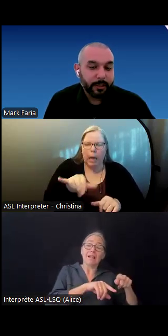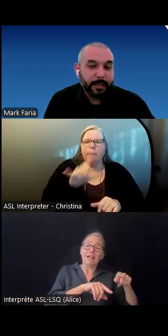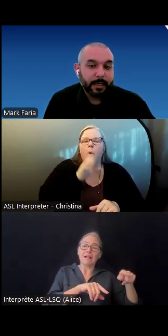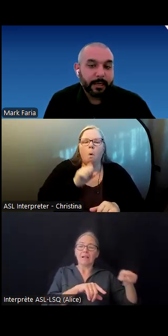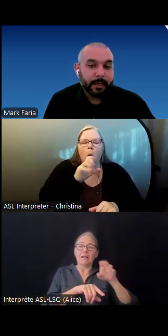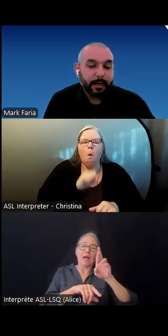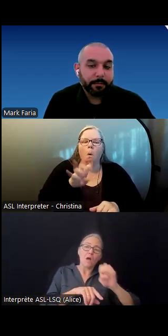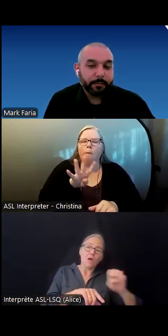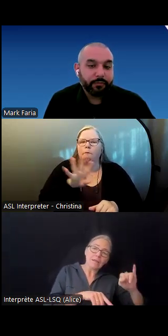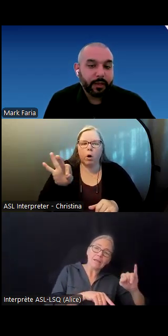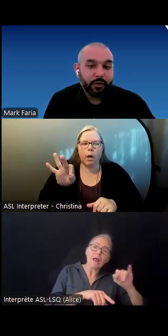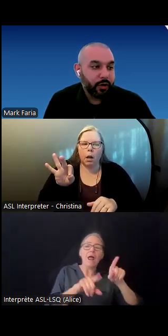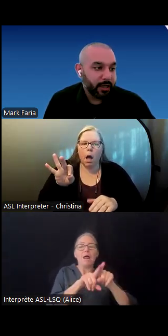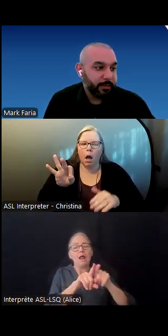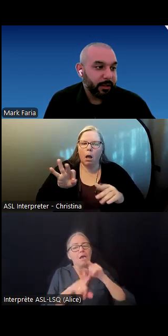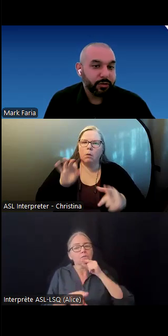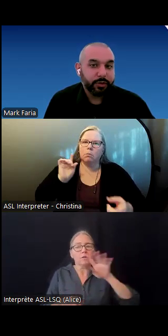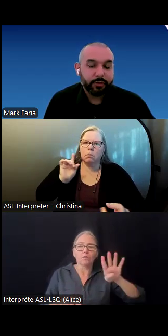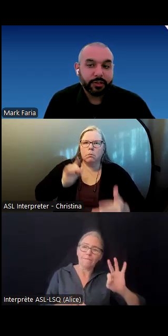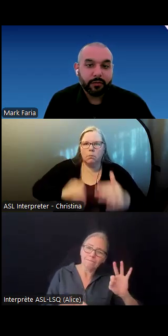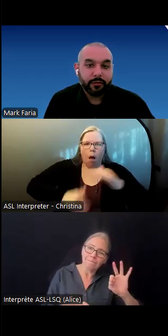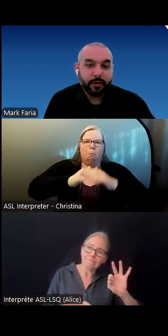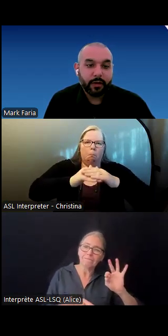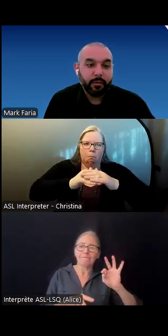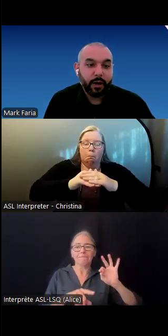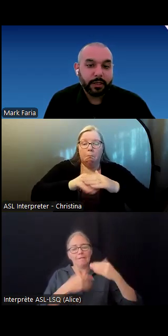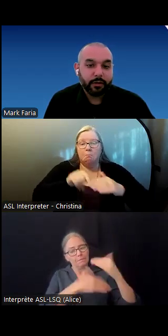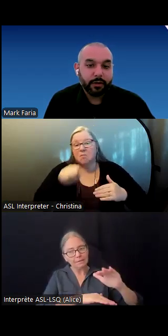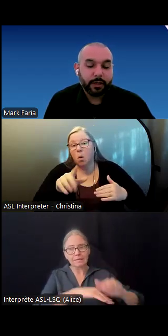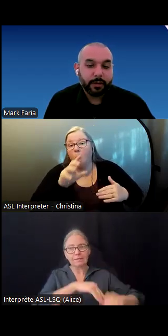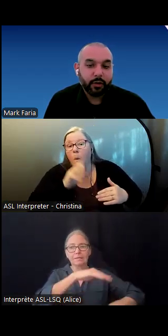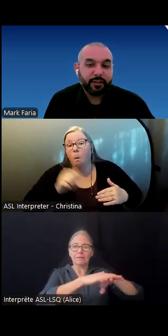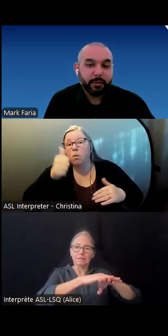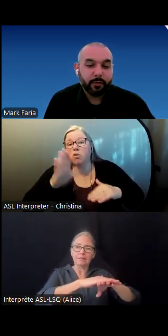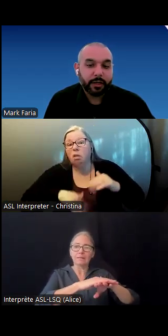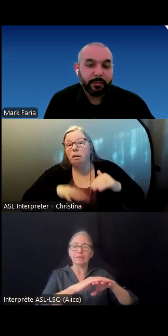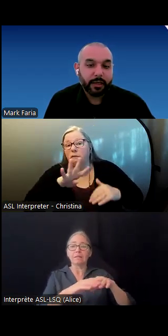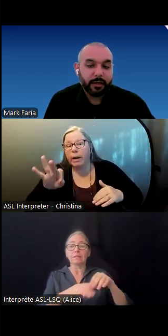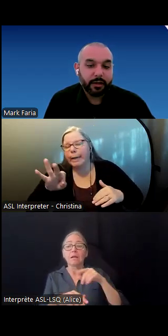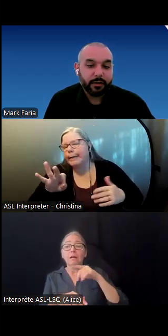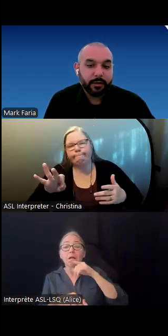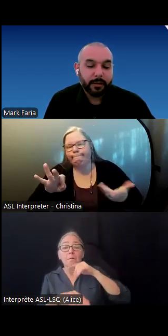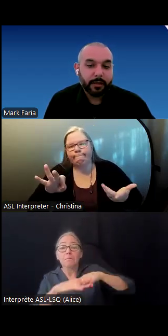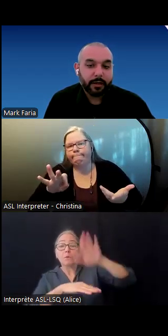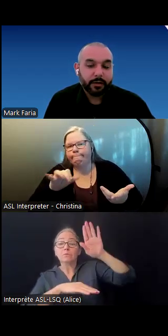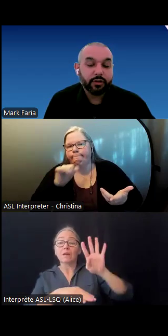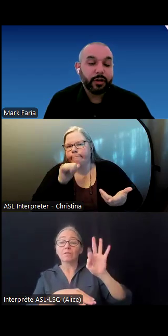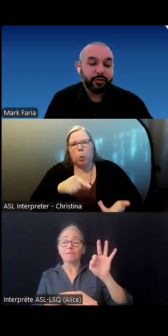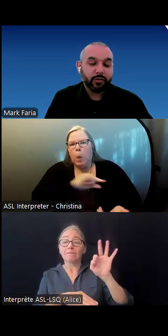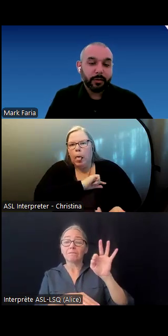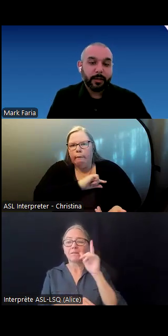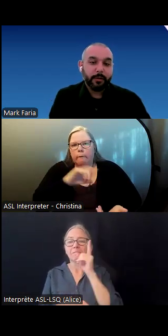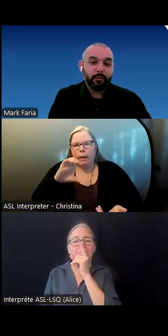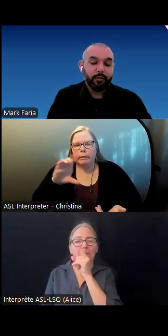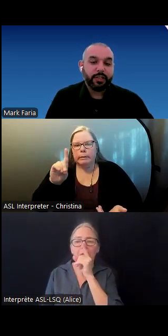old, you're not going to be eligible to receive the bond either. You have to be 49 by the end of the year. Sorry, you have